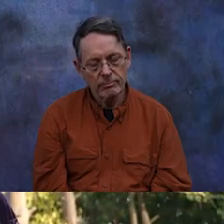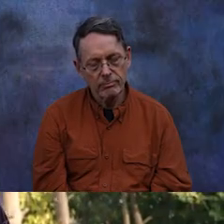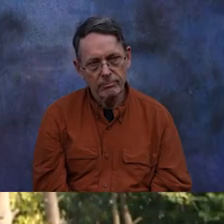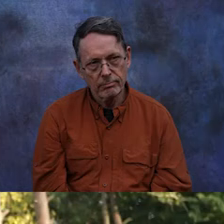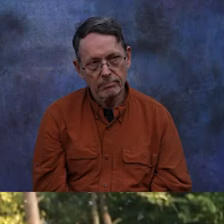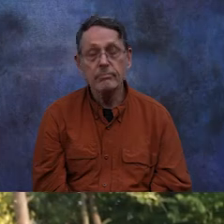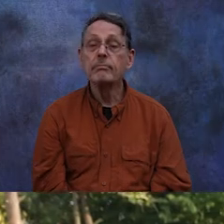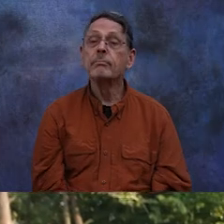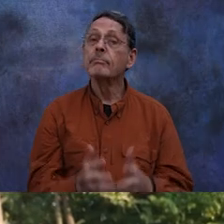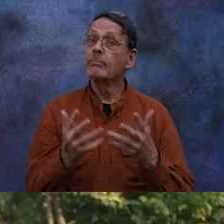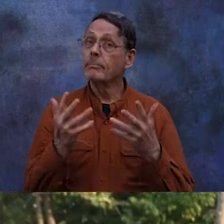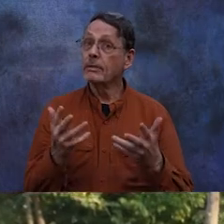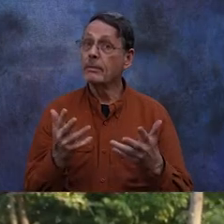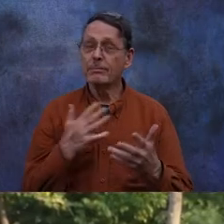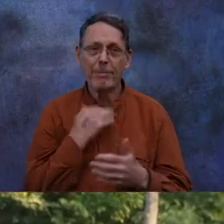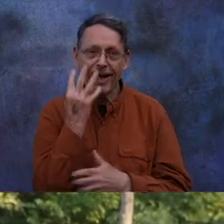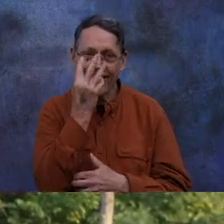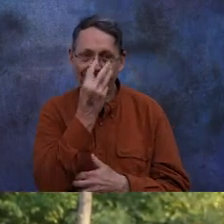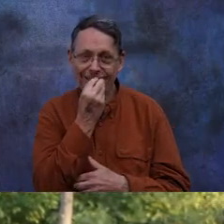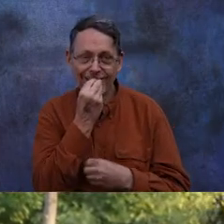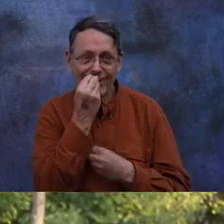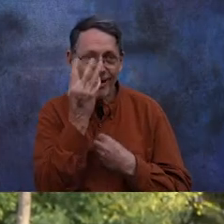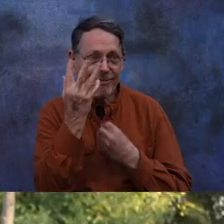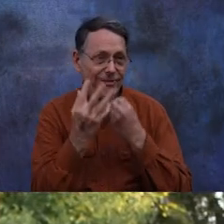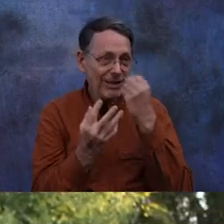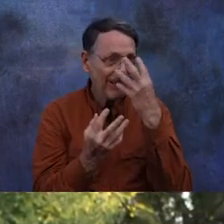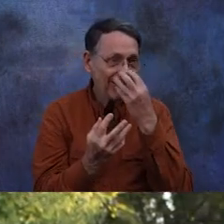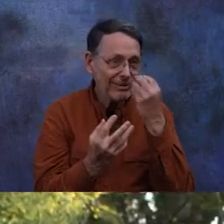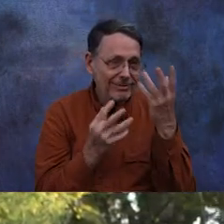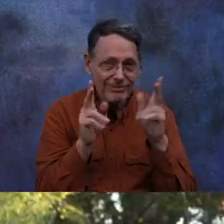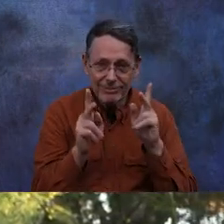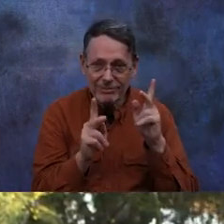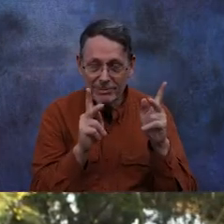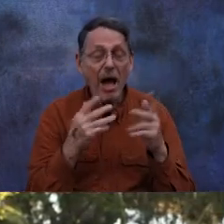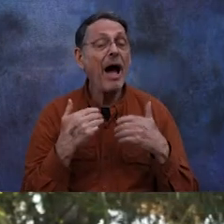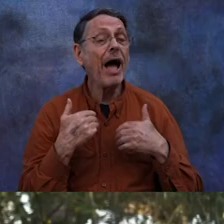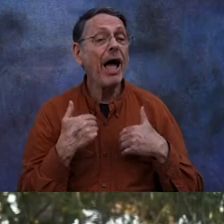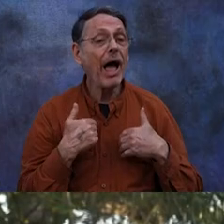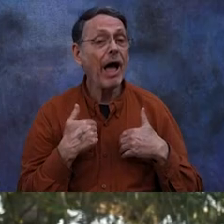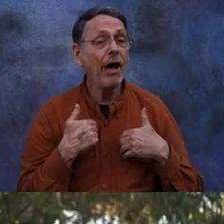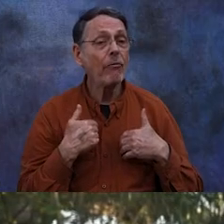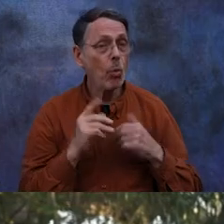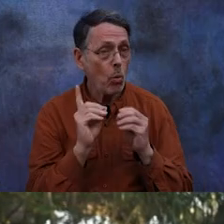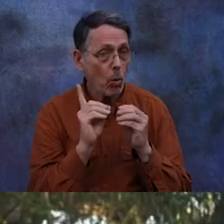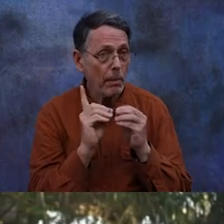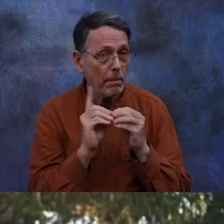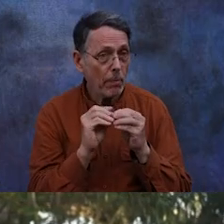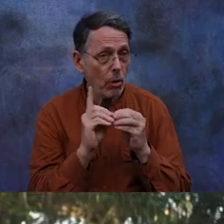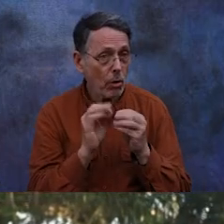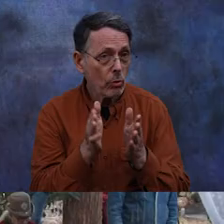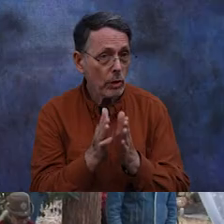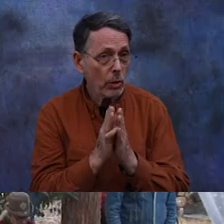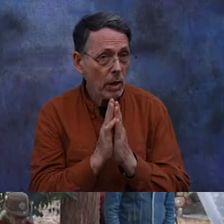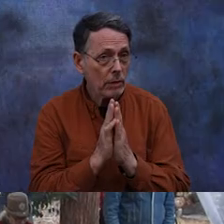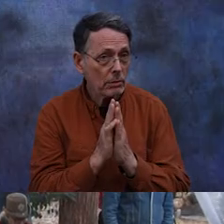And so, my lovelies, I have one more request. I ask that whoever has met